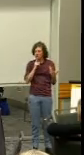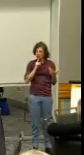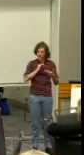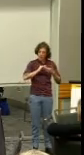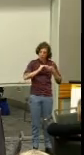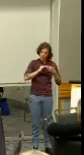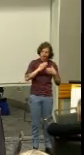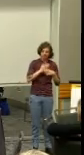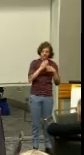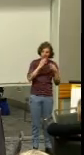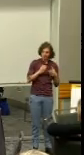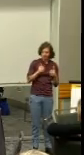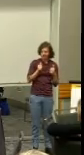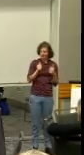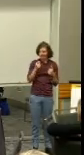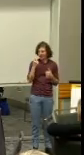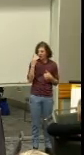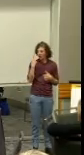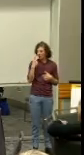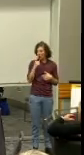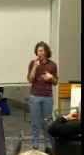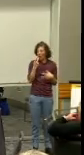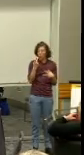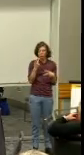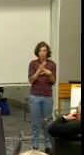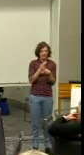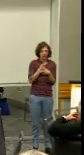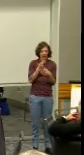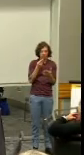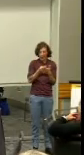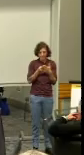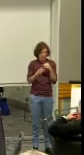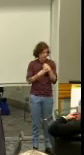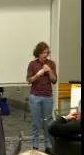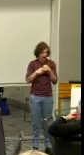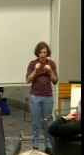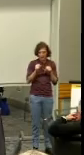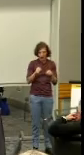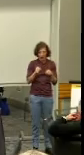partner to build out that capital stack and understand where we're at with the numbers.